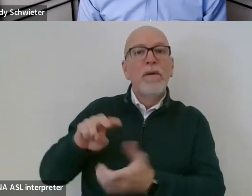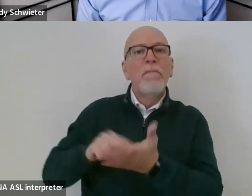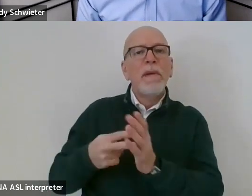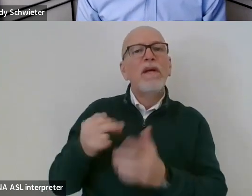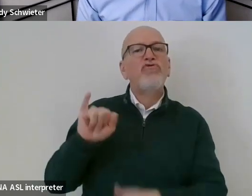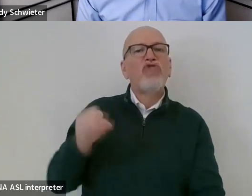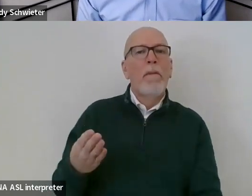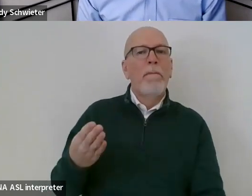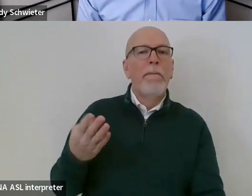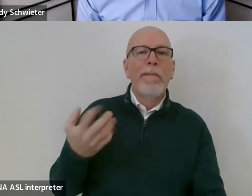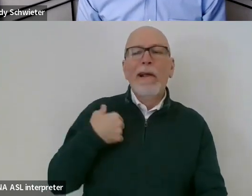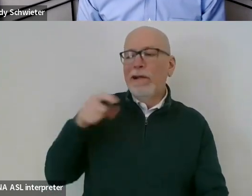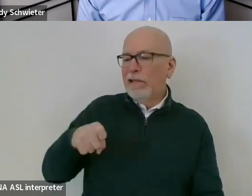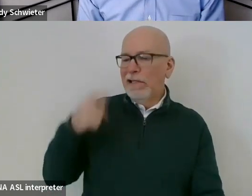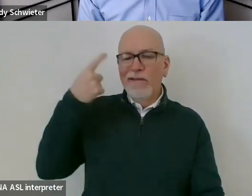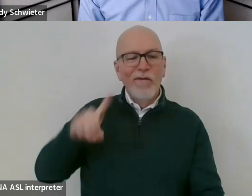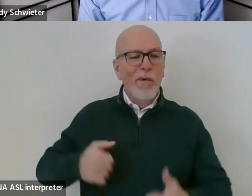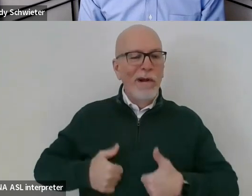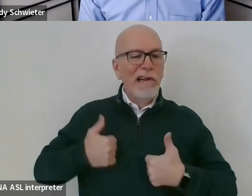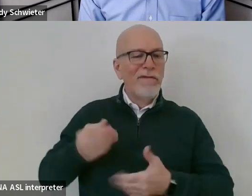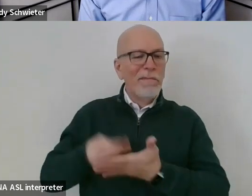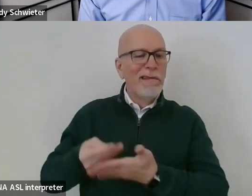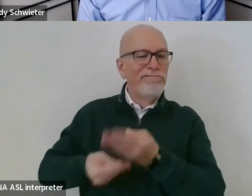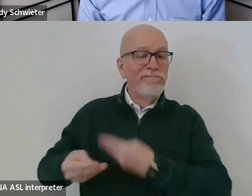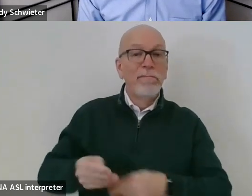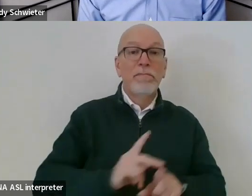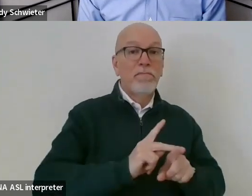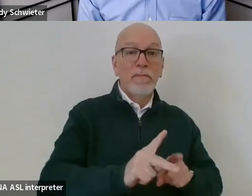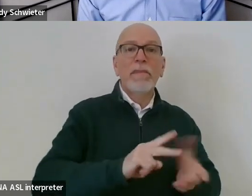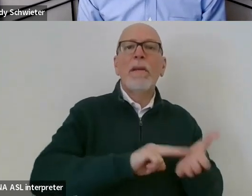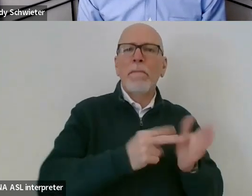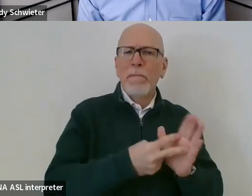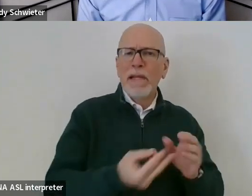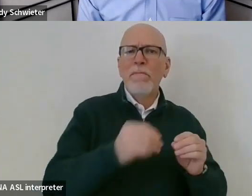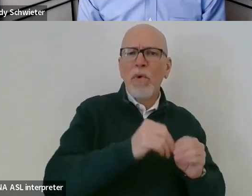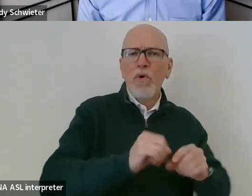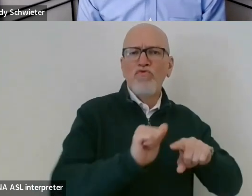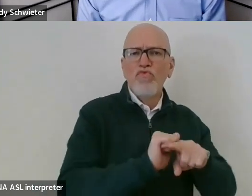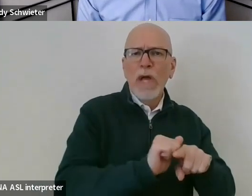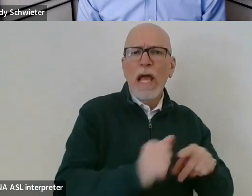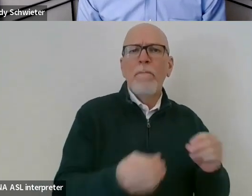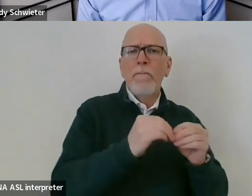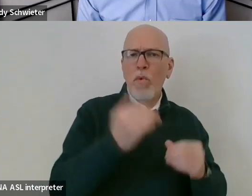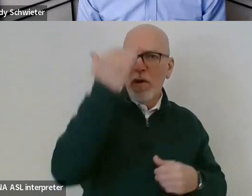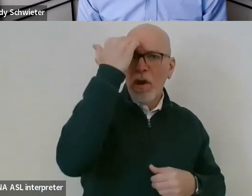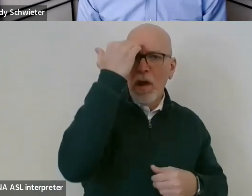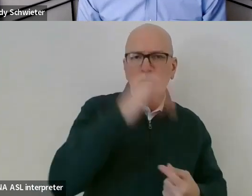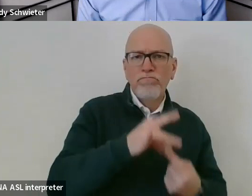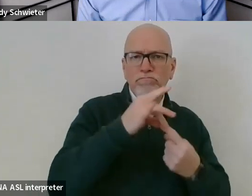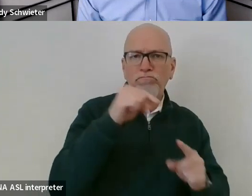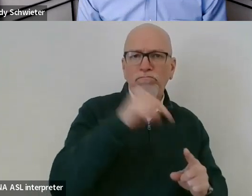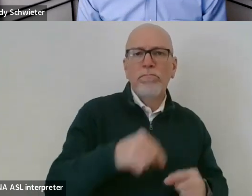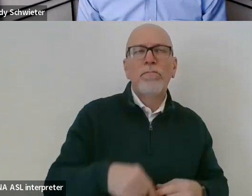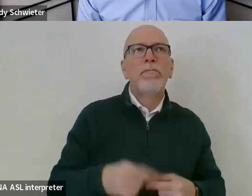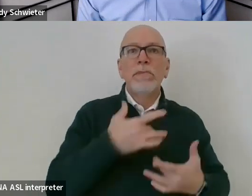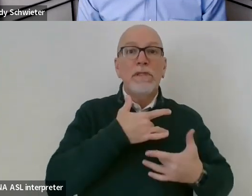do to earn a living, right? A profession requires extensive training and special knowledge. It's